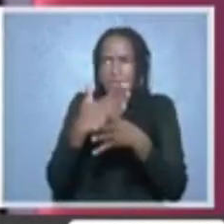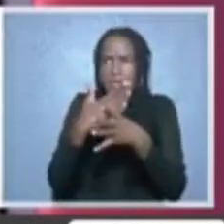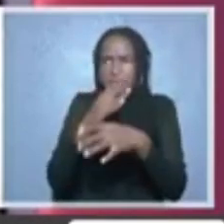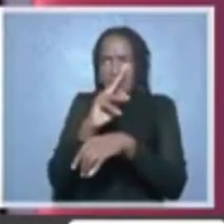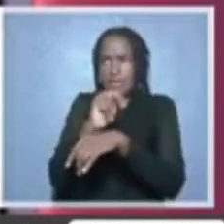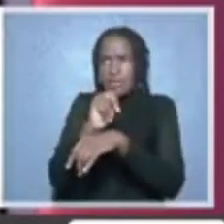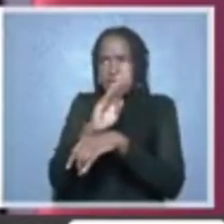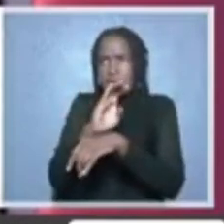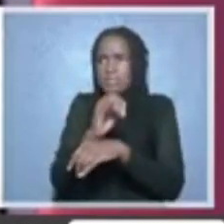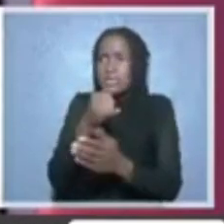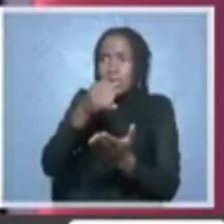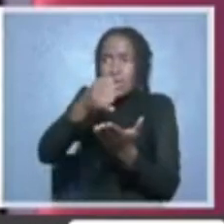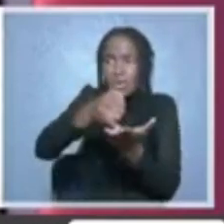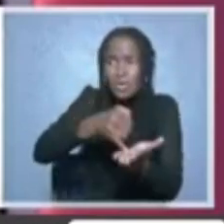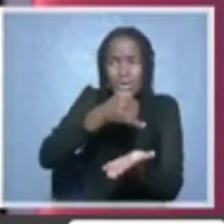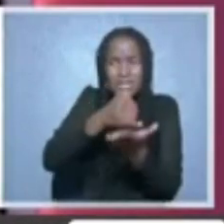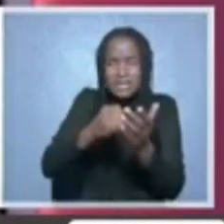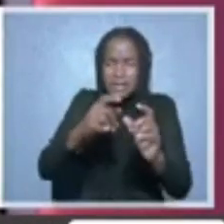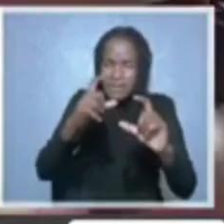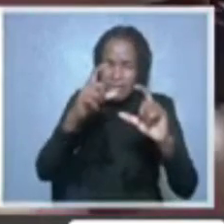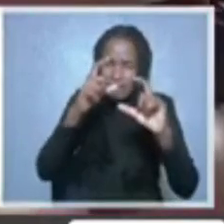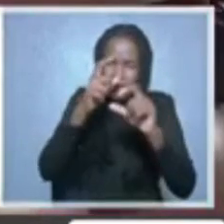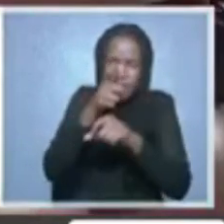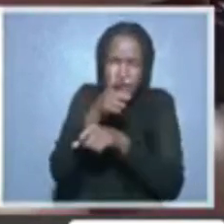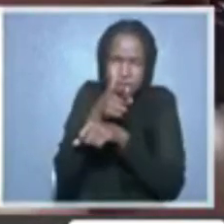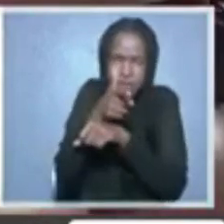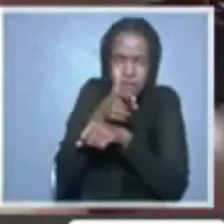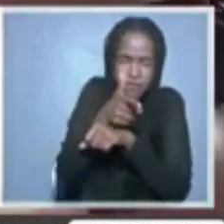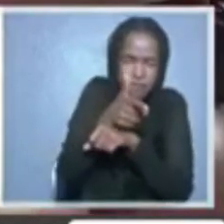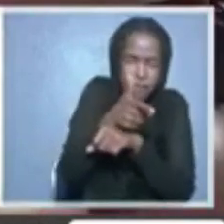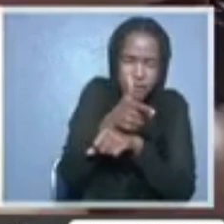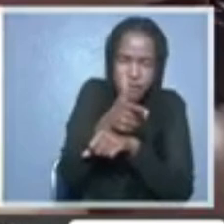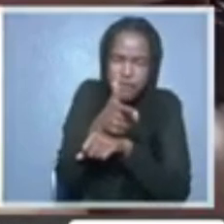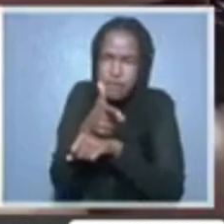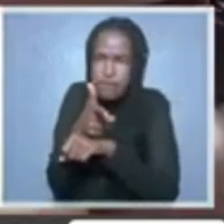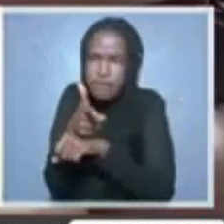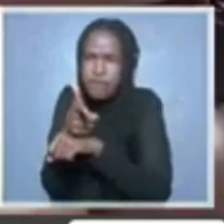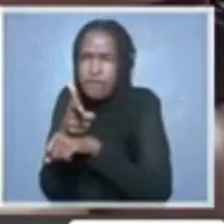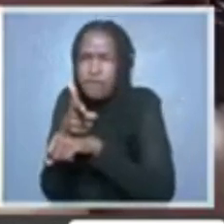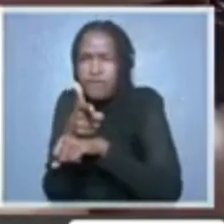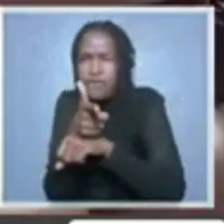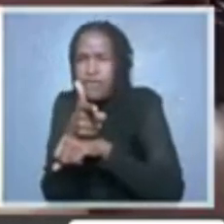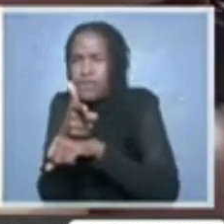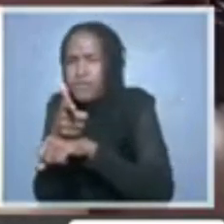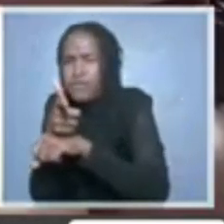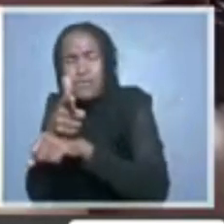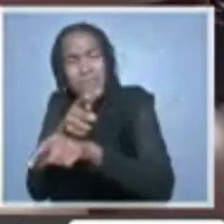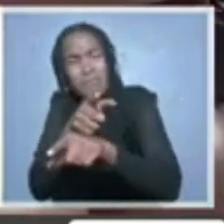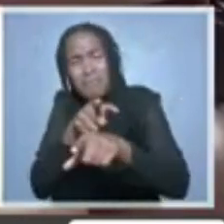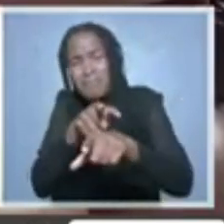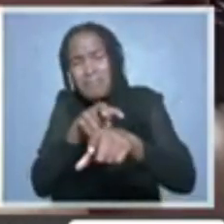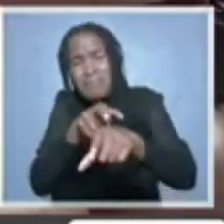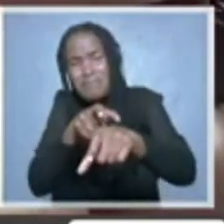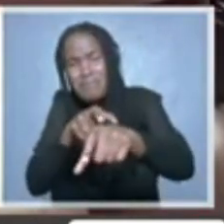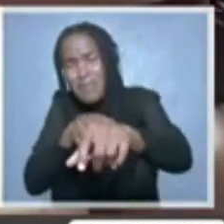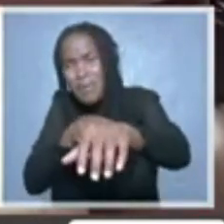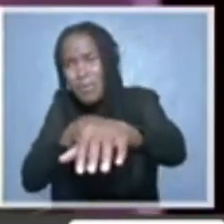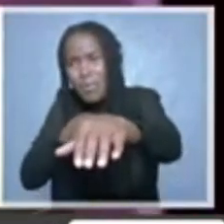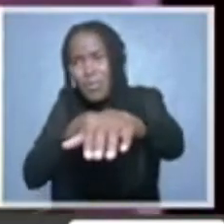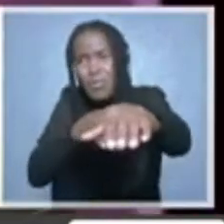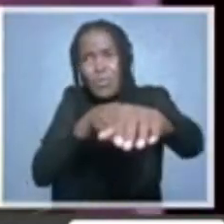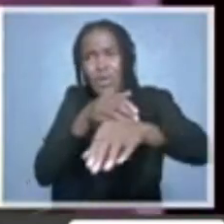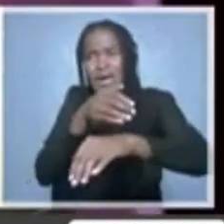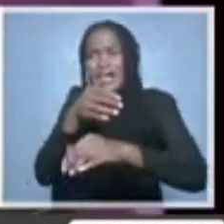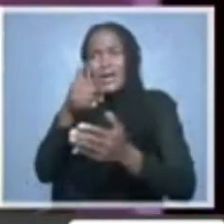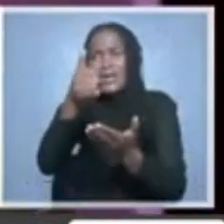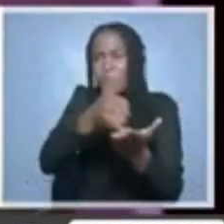the casket as it was moving, getting that connectivity and making sure that people could connect at